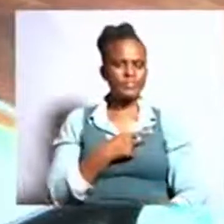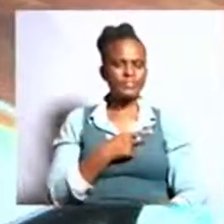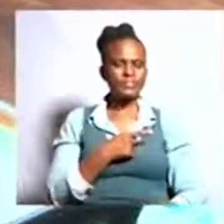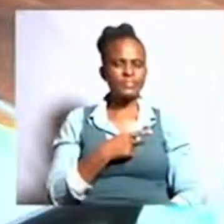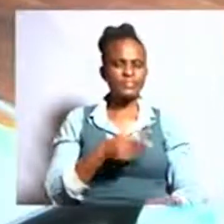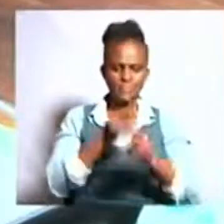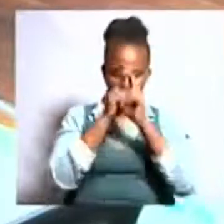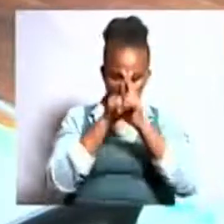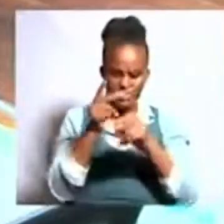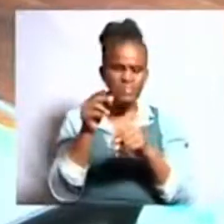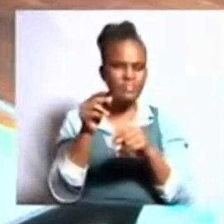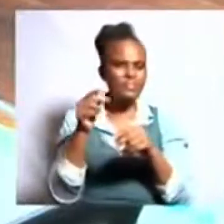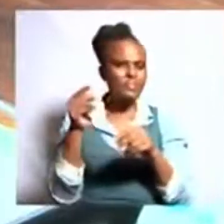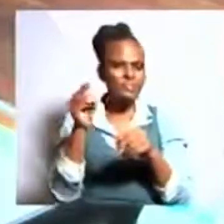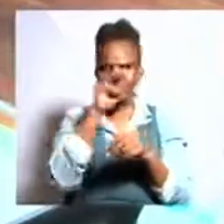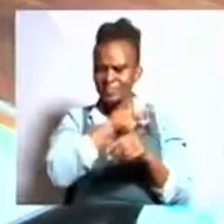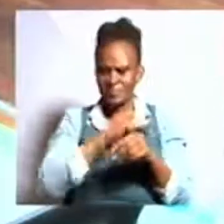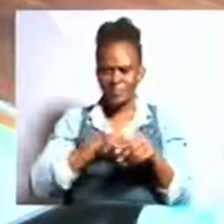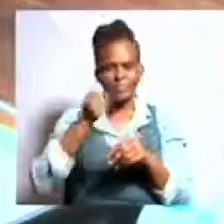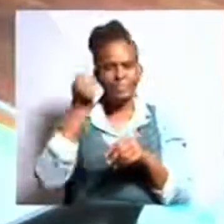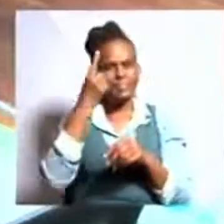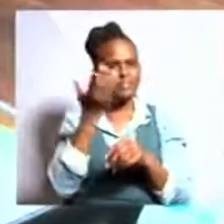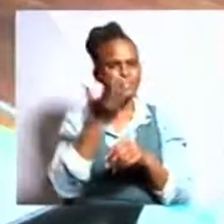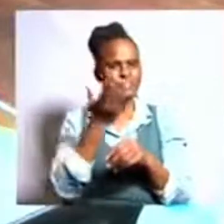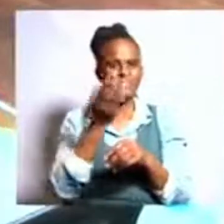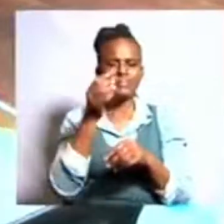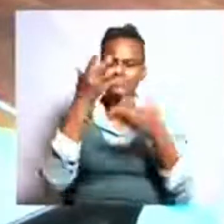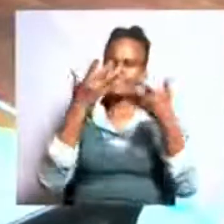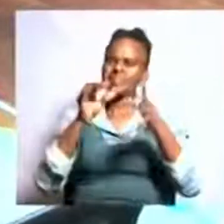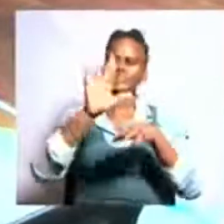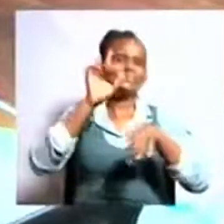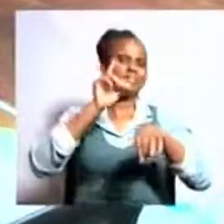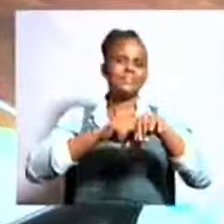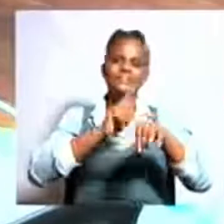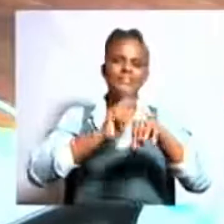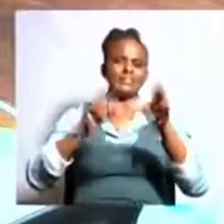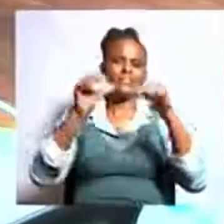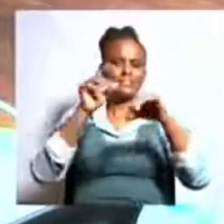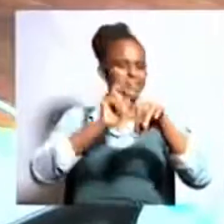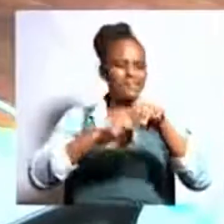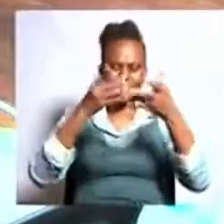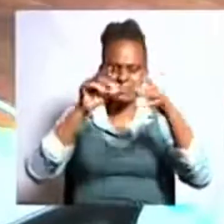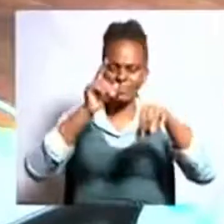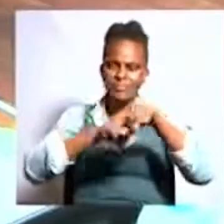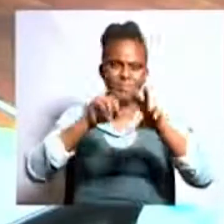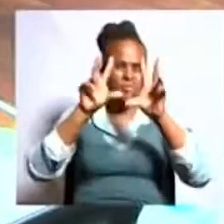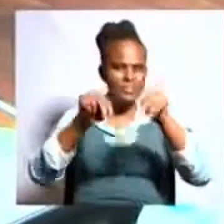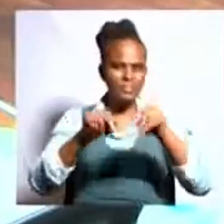members are laboring on. Can you be to the point? Don't waste the committee's time here.